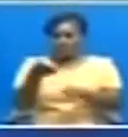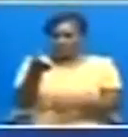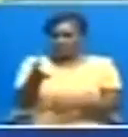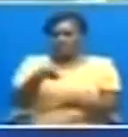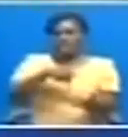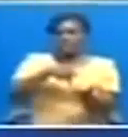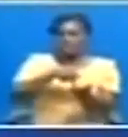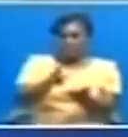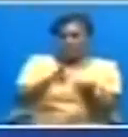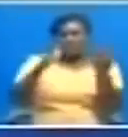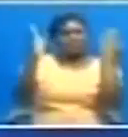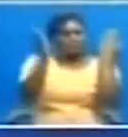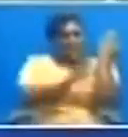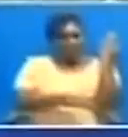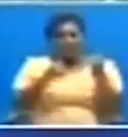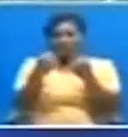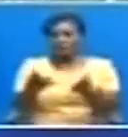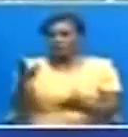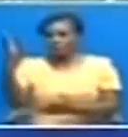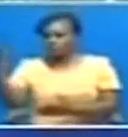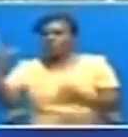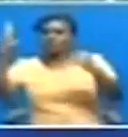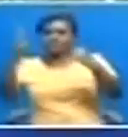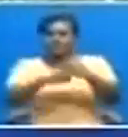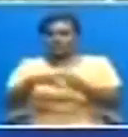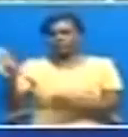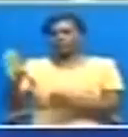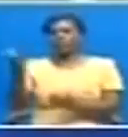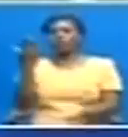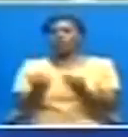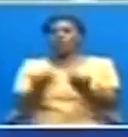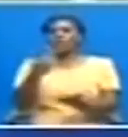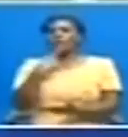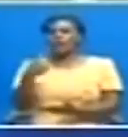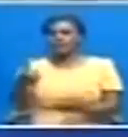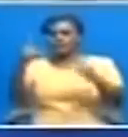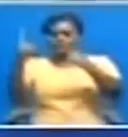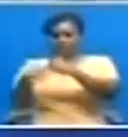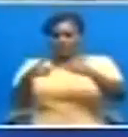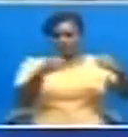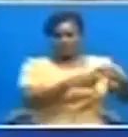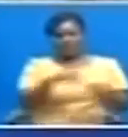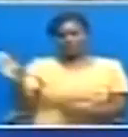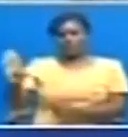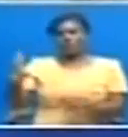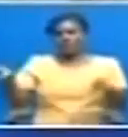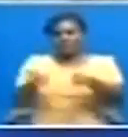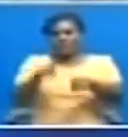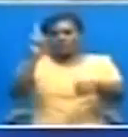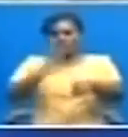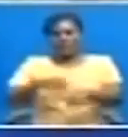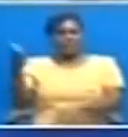of payments has now worsened to a deficit of 47 billion shillings compared to a surplus of 166 billion shillings at the same period